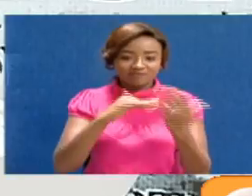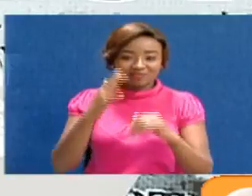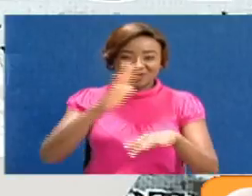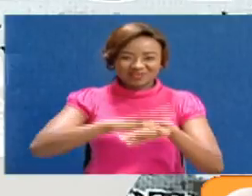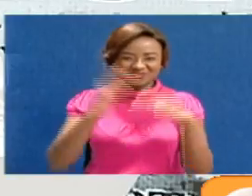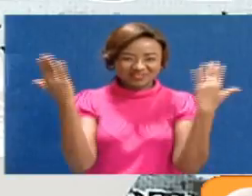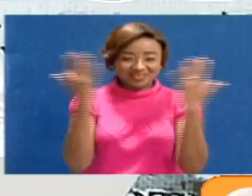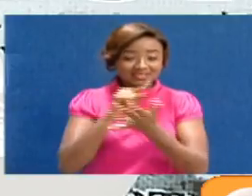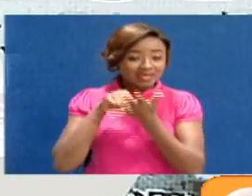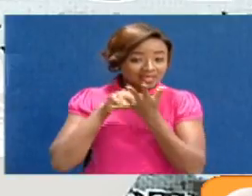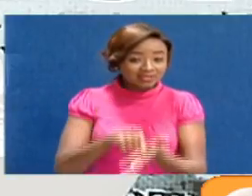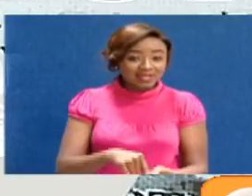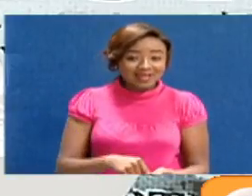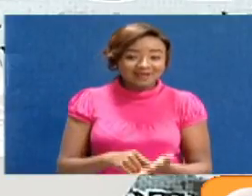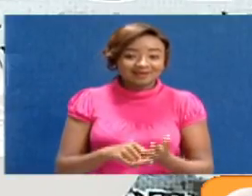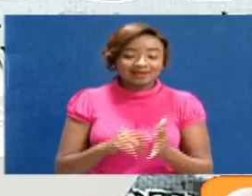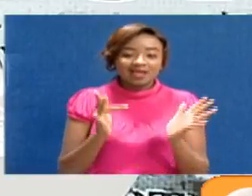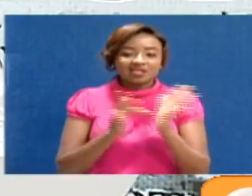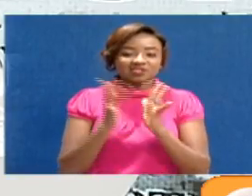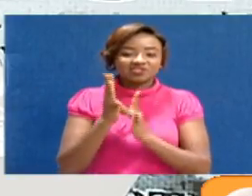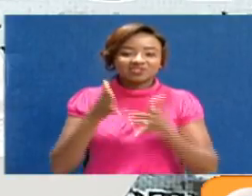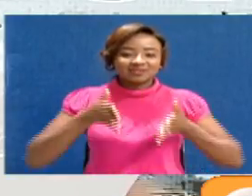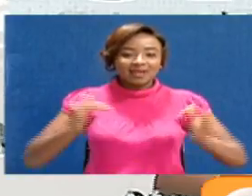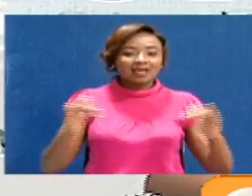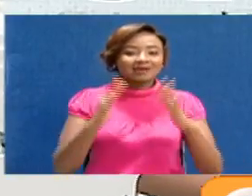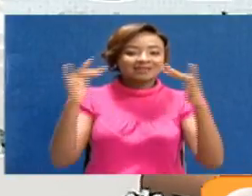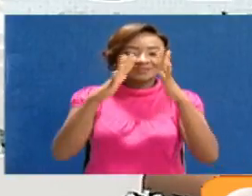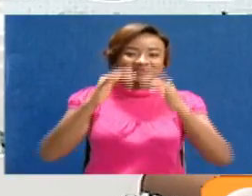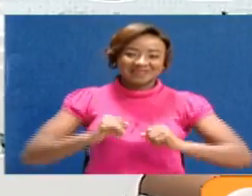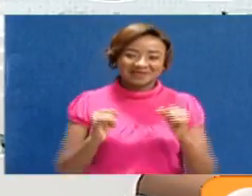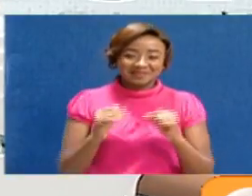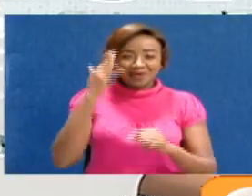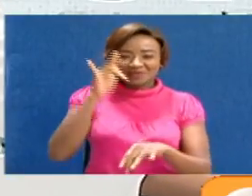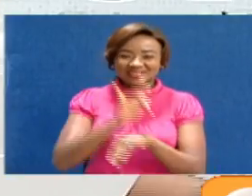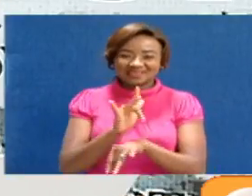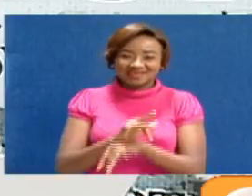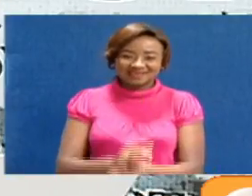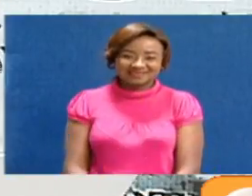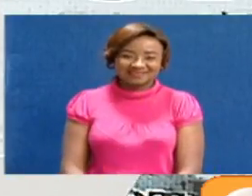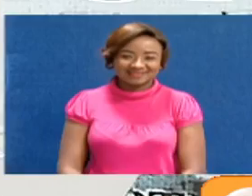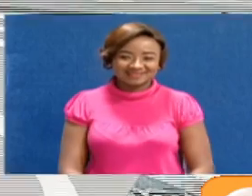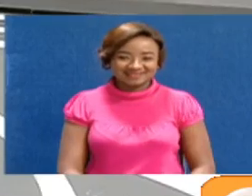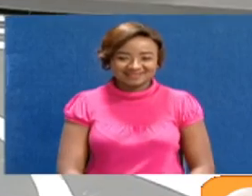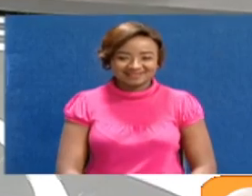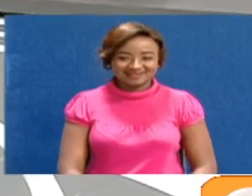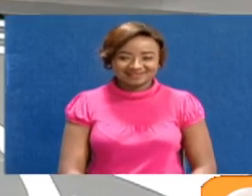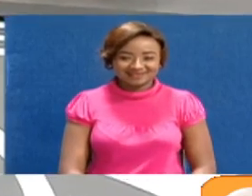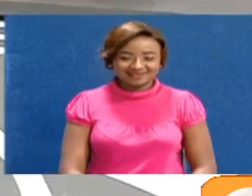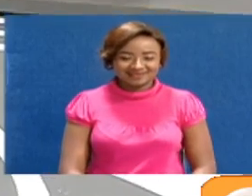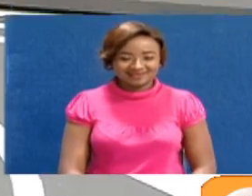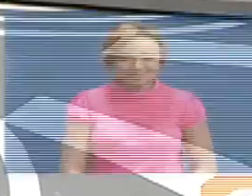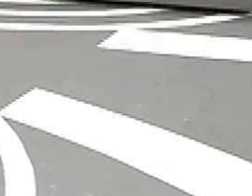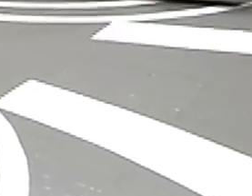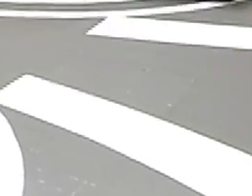Good night. And I insist, Merry Christmas. I know it's early, but Merry Christmas. Bye for now.